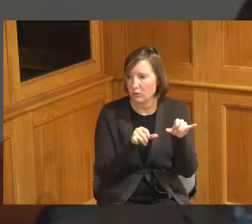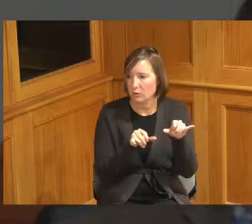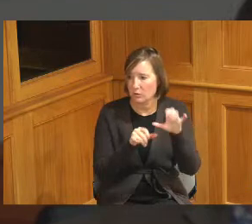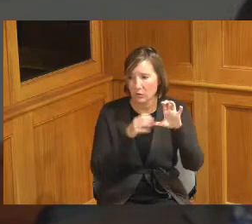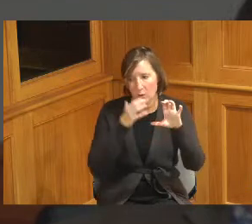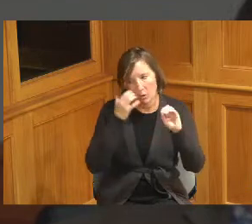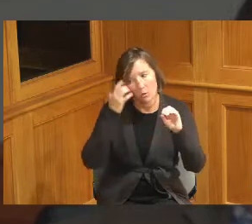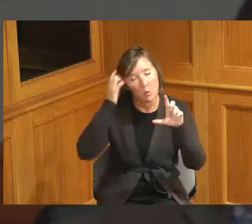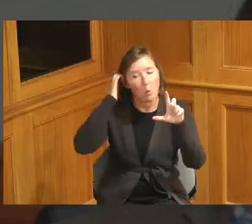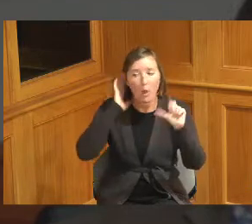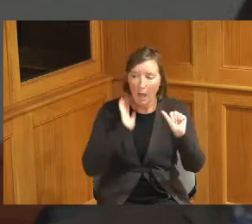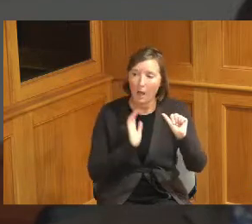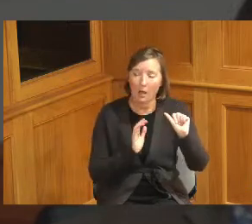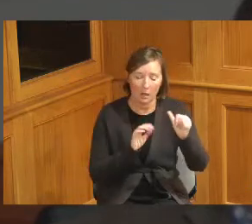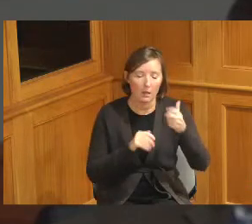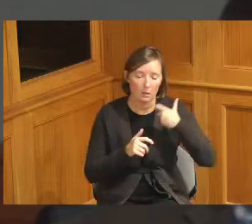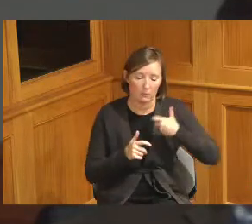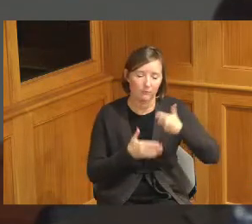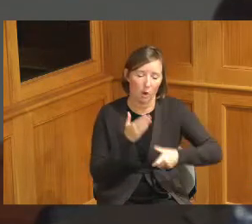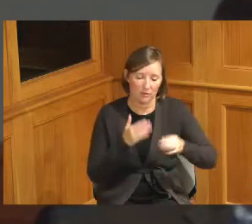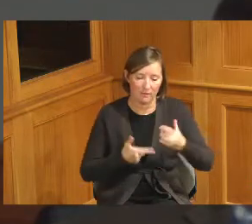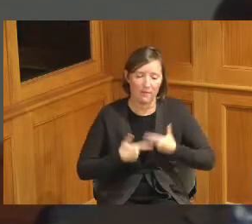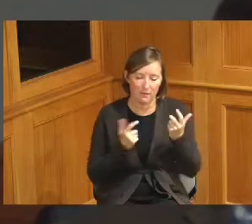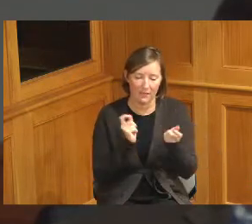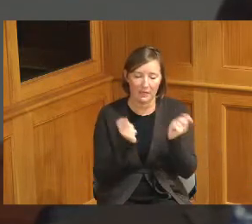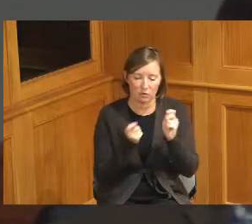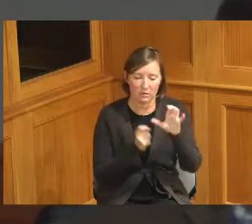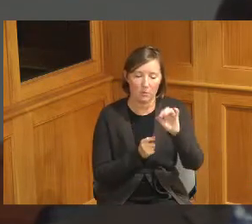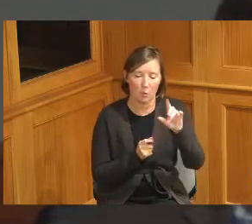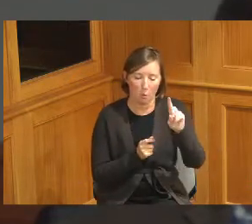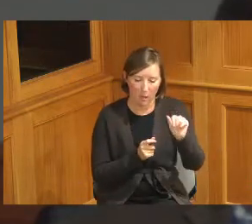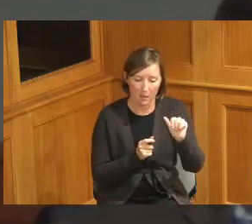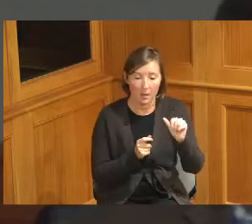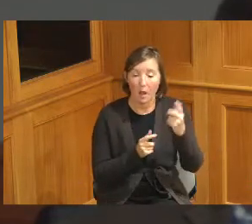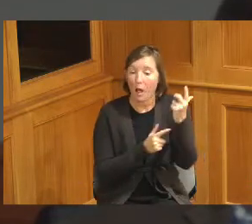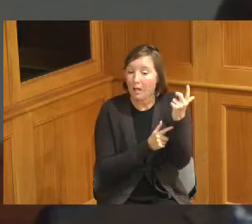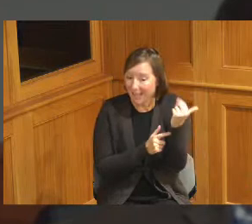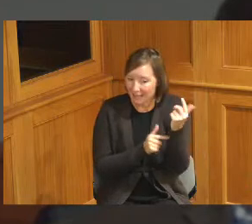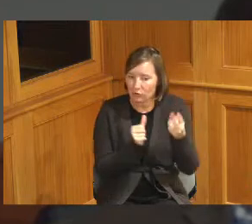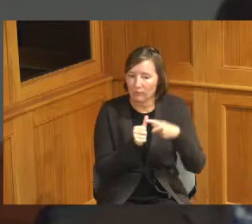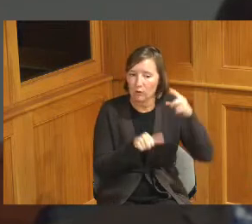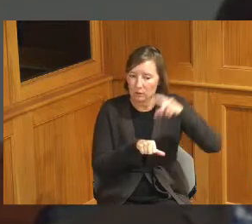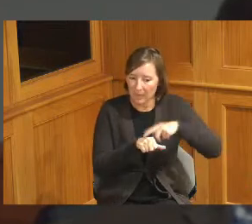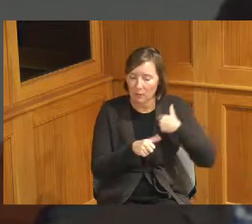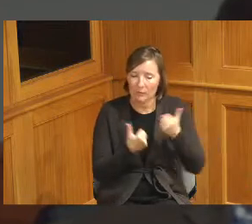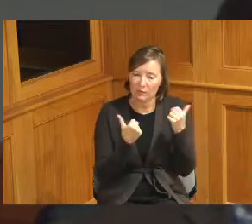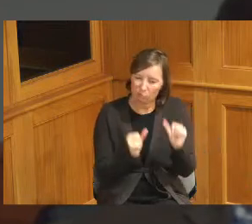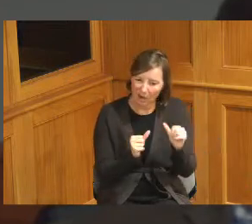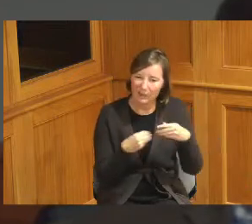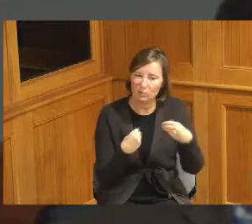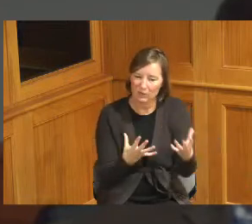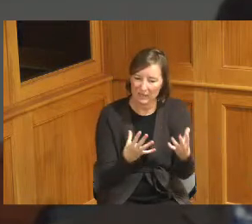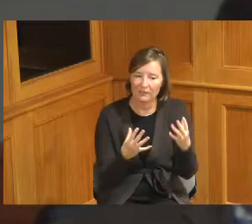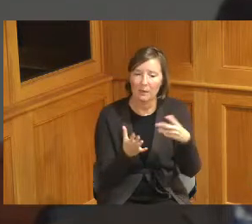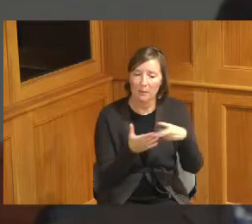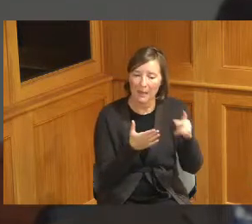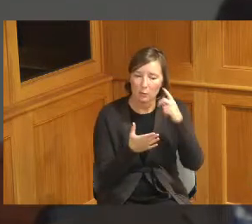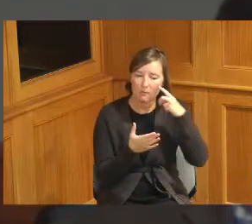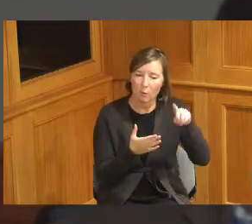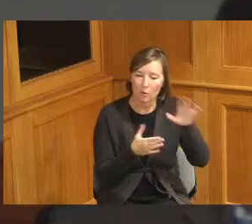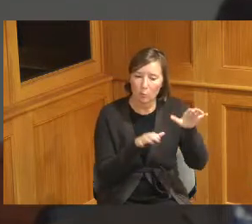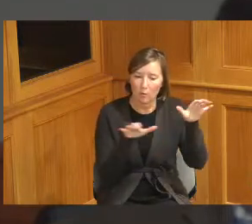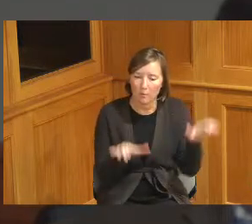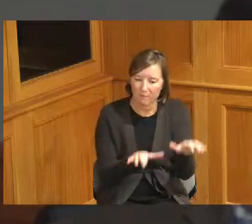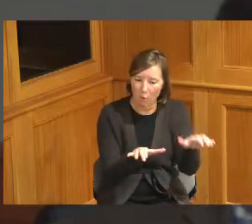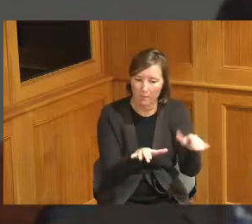because people had not received increases in so long. But last year was the first time we started trying to get back into some sort of pay for performance. A portion